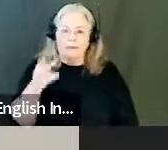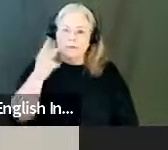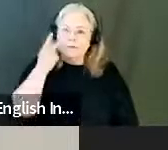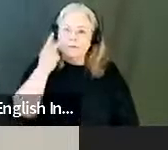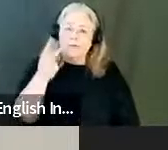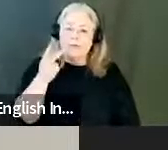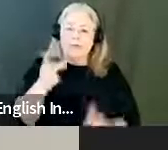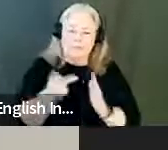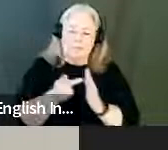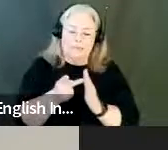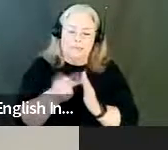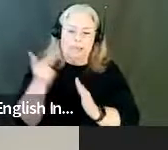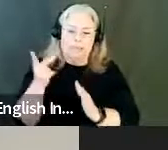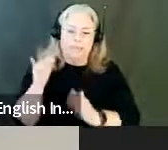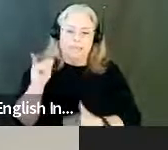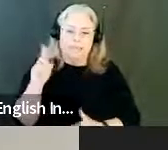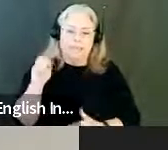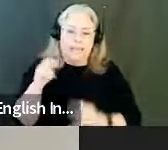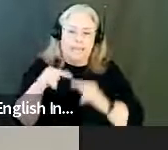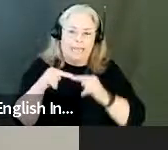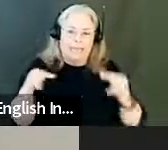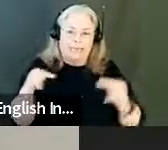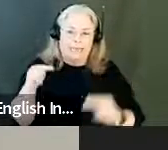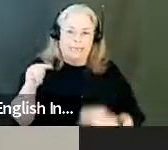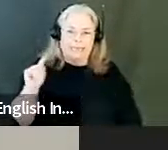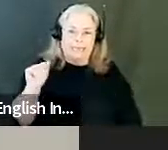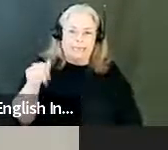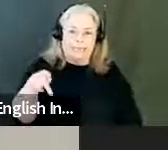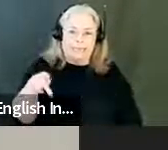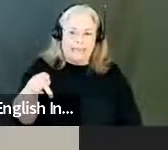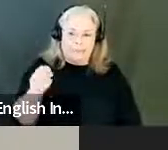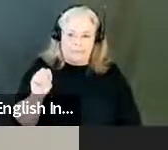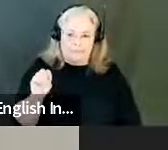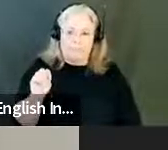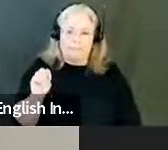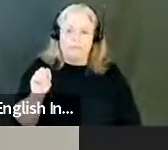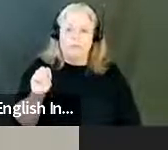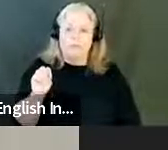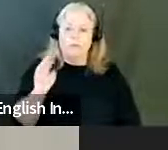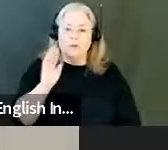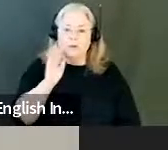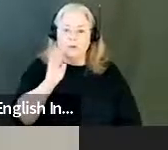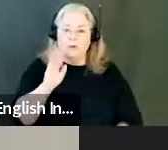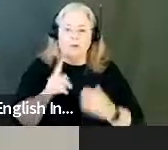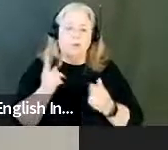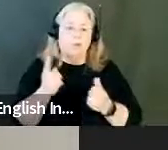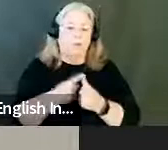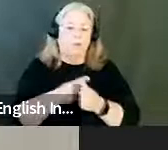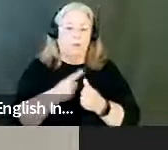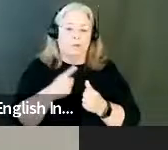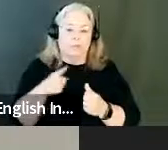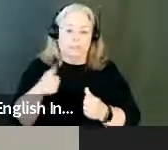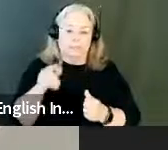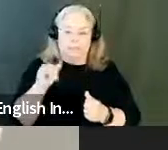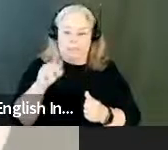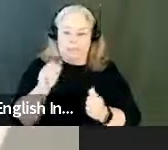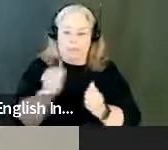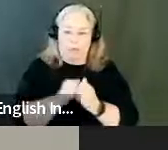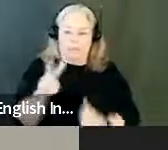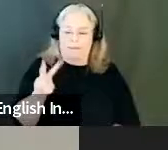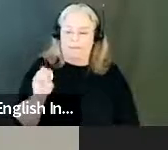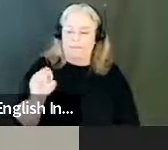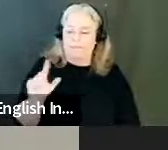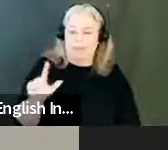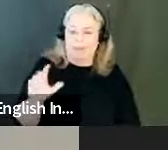got double-sided tape on the two sides. So what we're going to do is we're going to start off with this side that's got the Velcro on